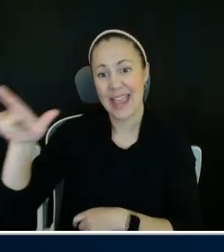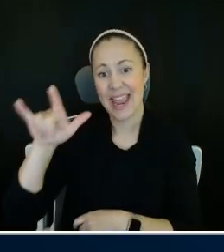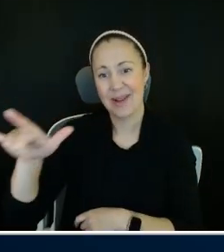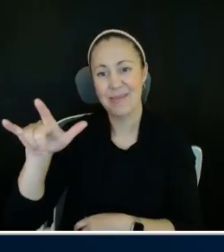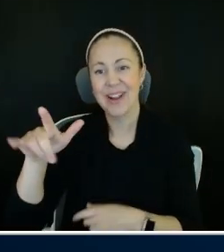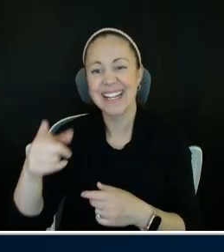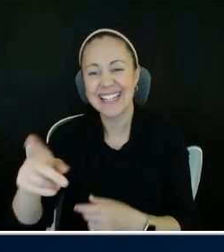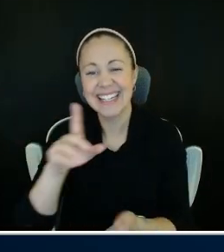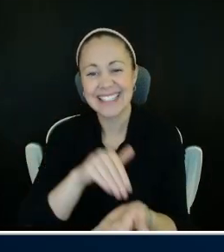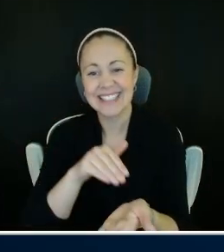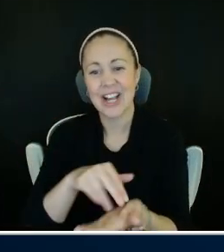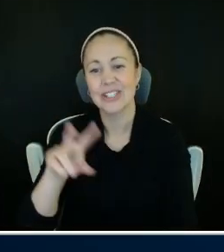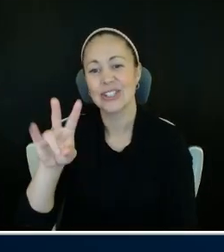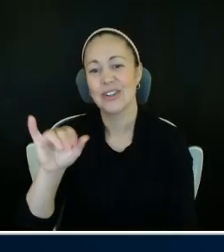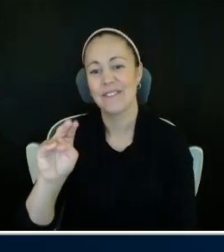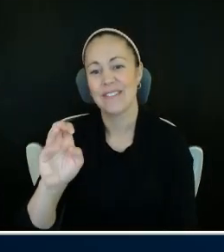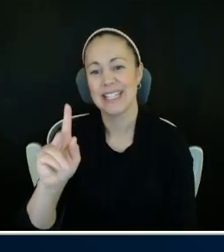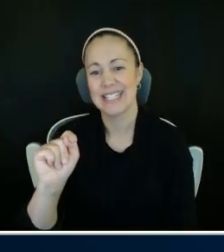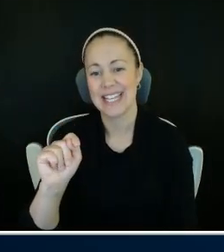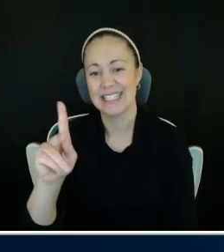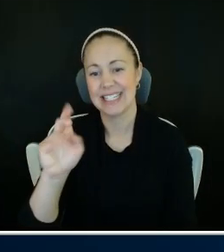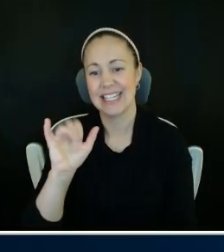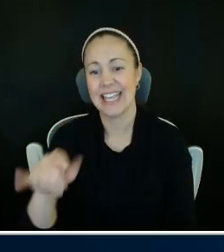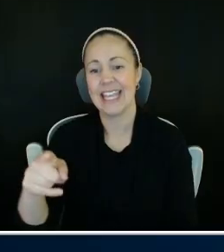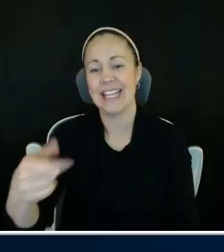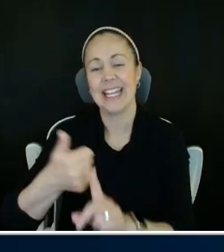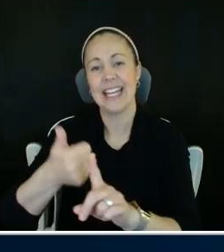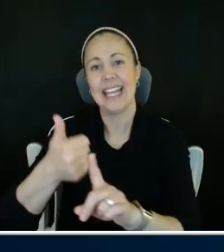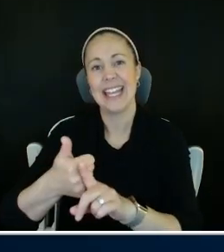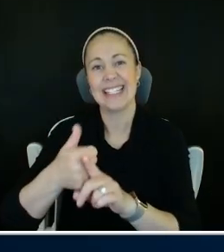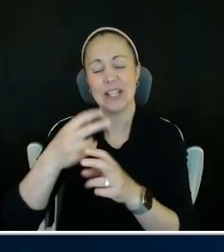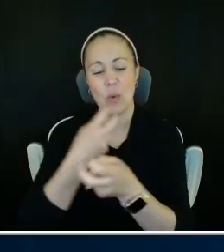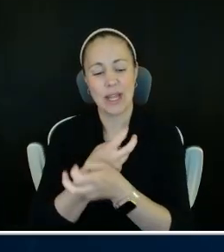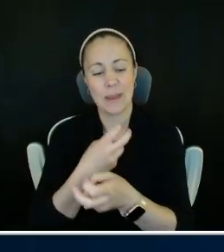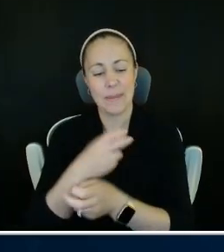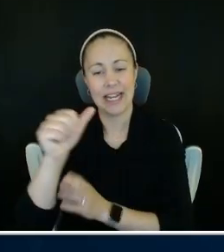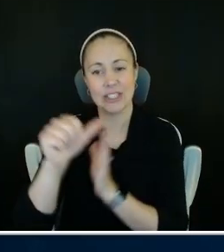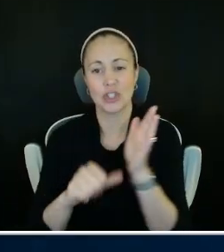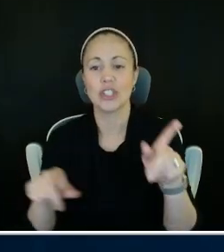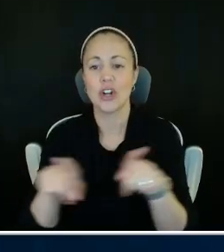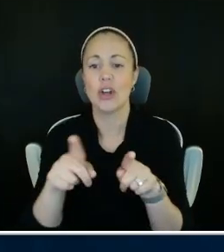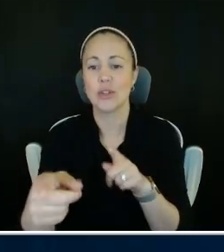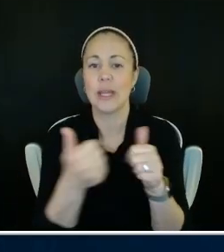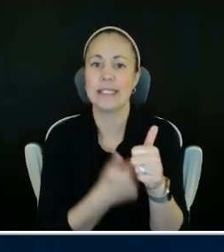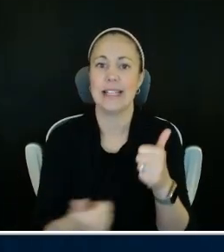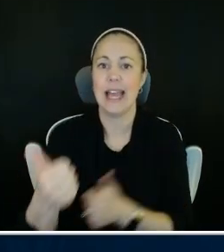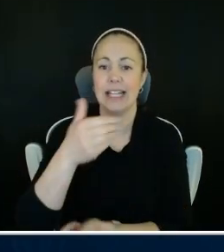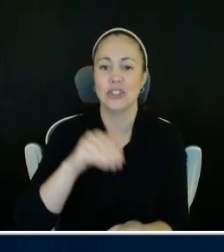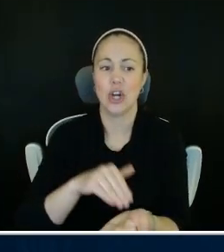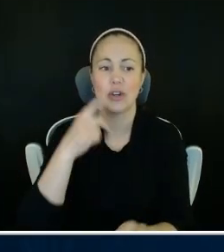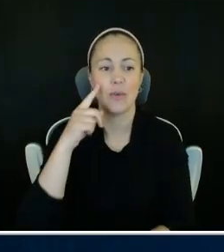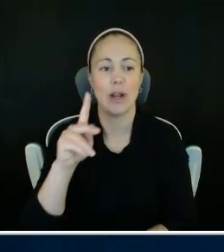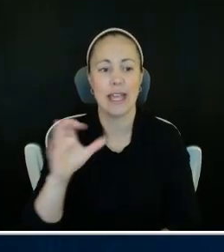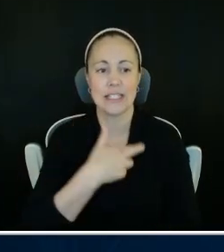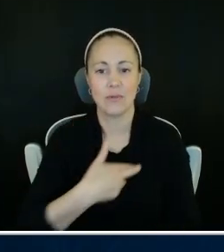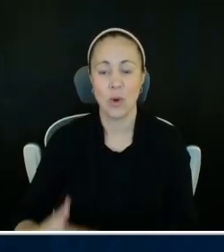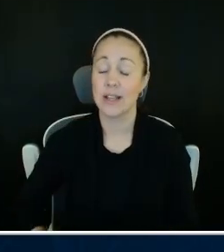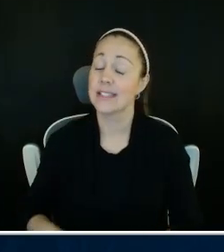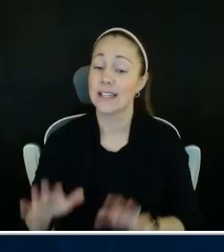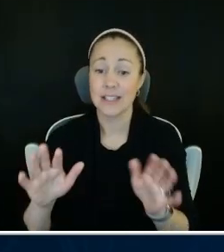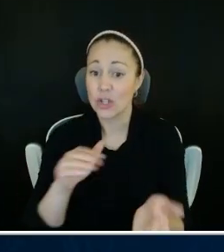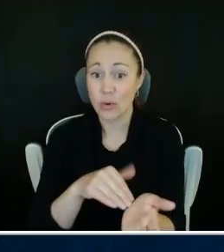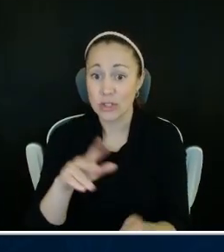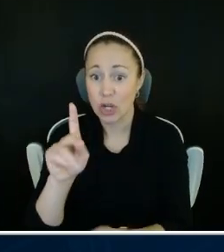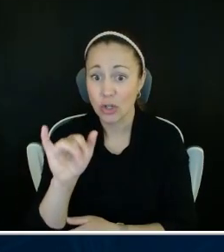Key. Dr. Key is an orthopedic surgeon and the head team physician for the Kansas City Royals. So Dr. Key, you're on your way to the Dominican to do